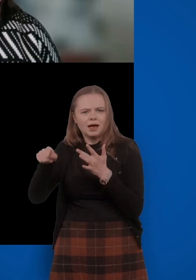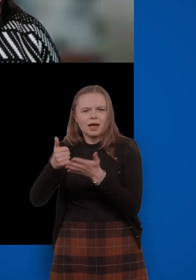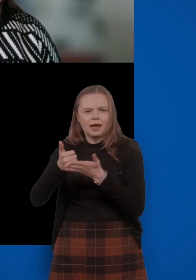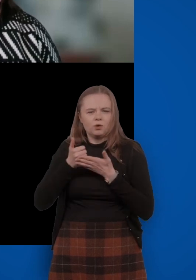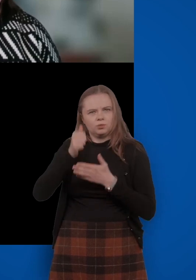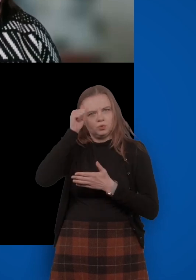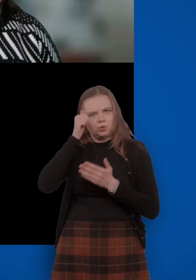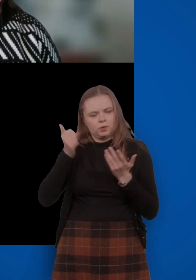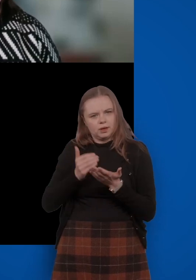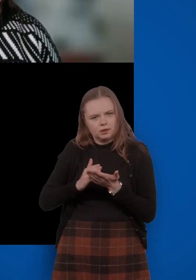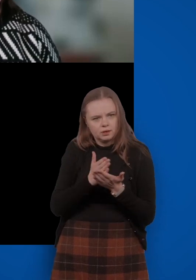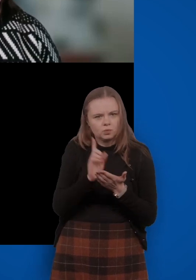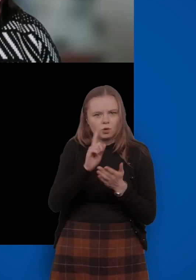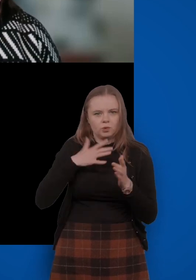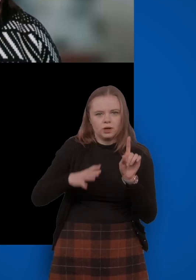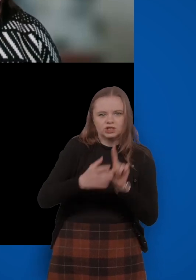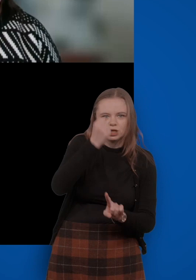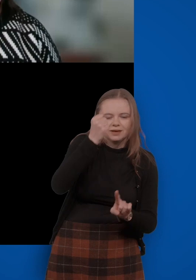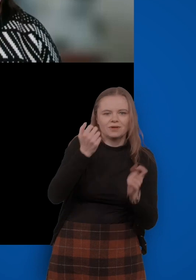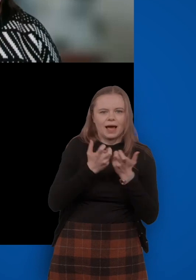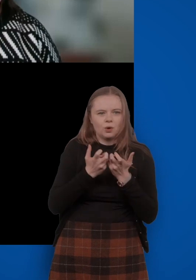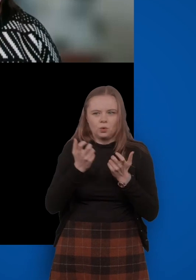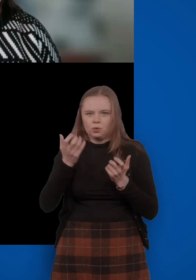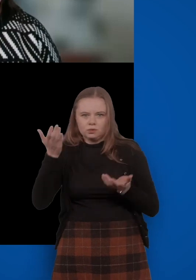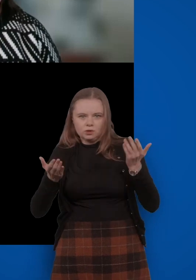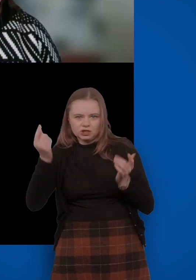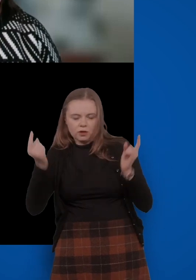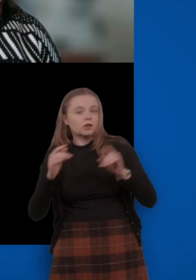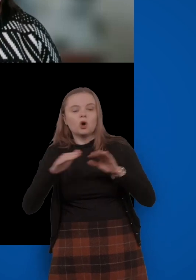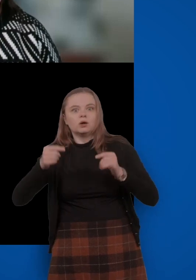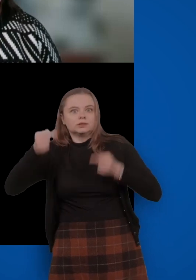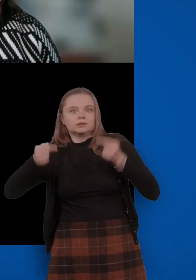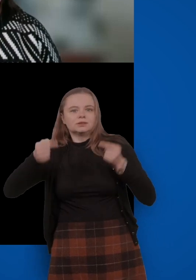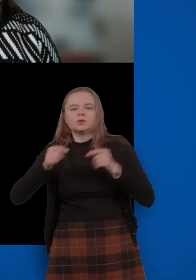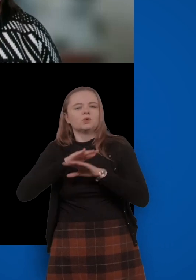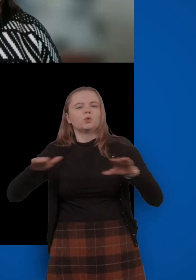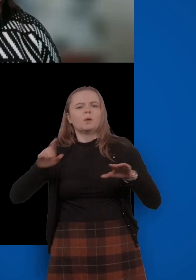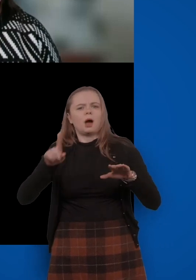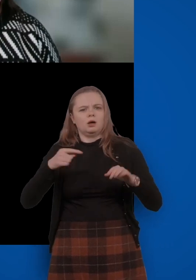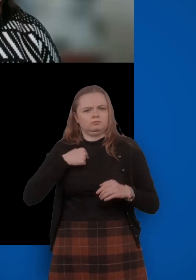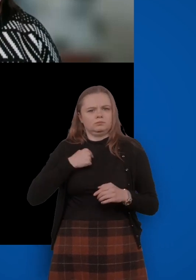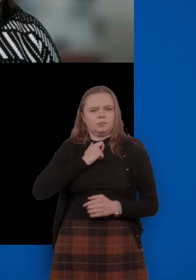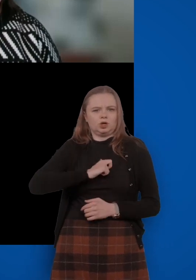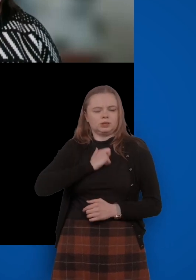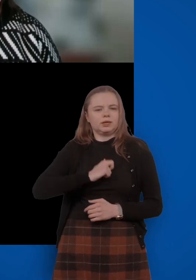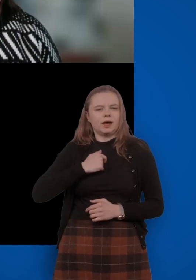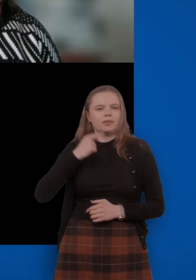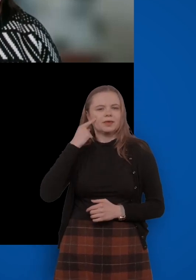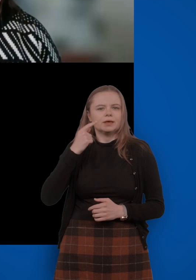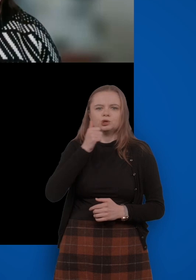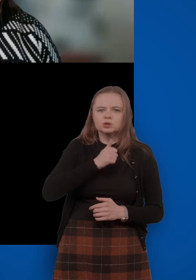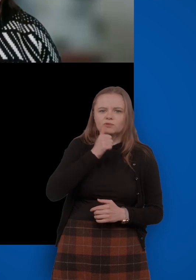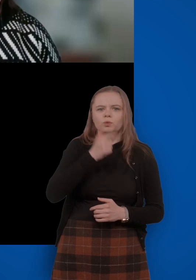we're trying to get to, and how that relates to each other, not in a competitive sense, but in a, for me anyway, personally, in a way that